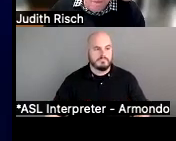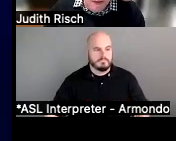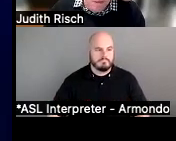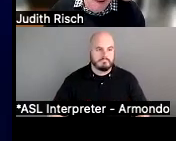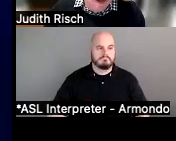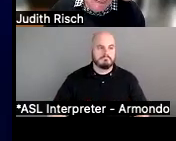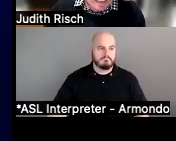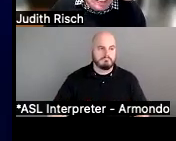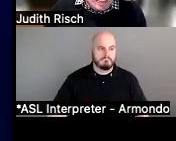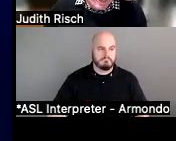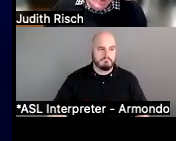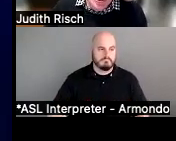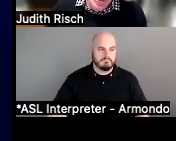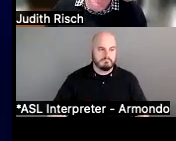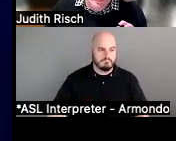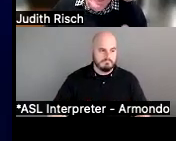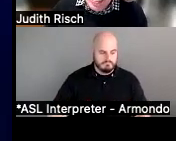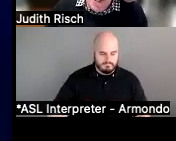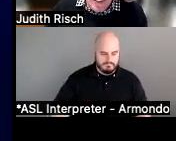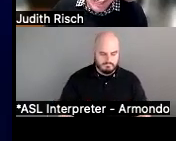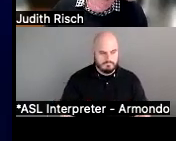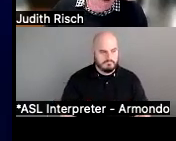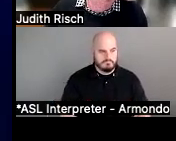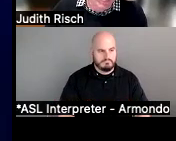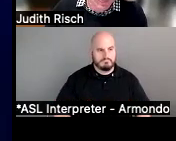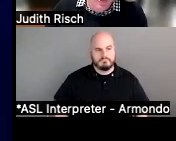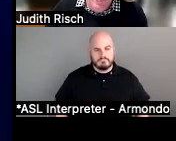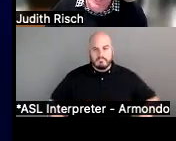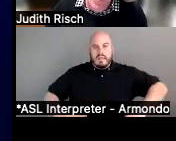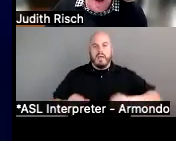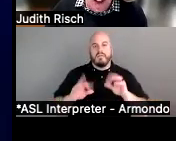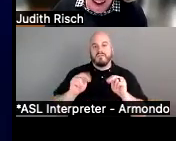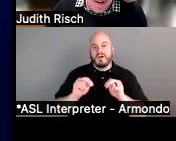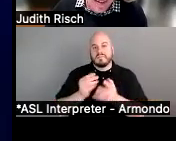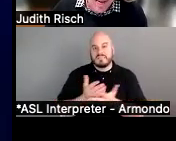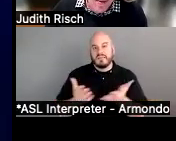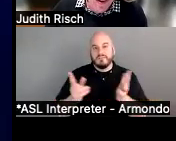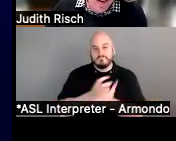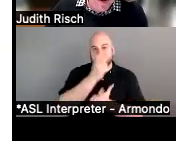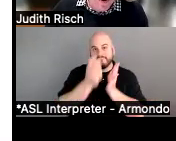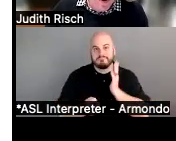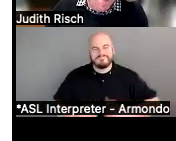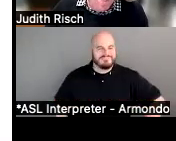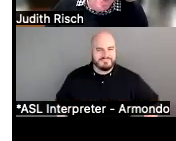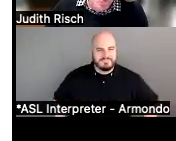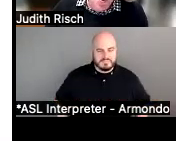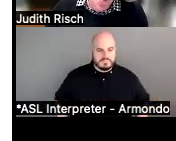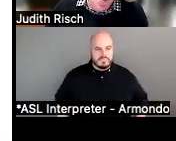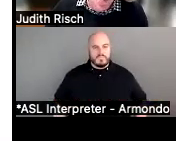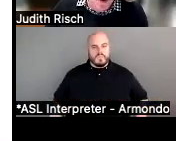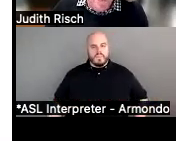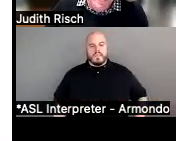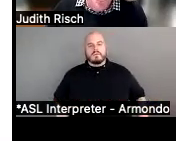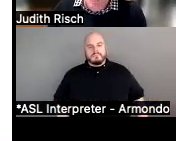Okay, I'm gonna keep going. So we're gonna get into the fun stuff now. I'm excited. The stuff I want to do.